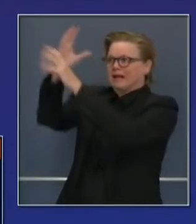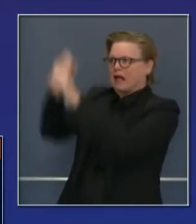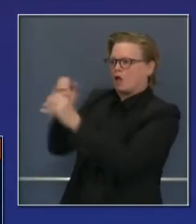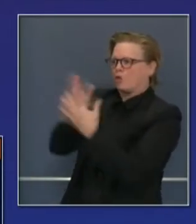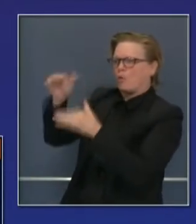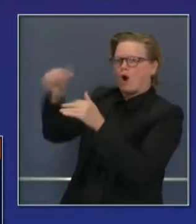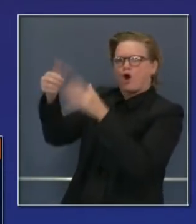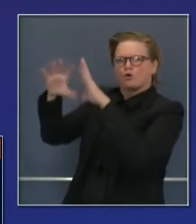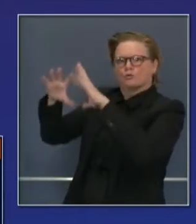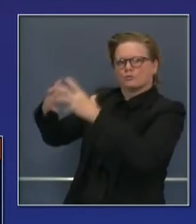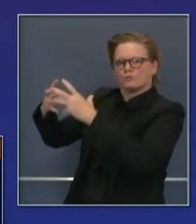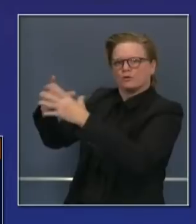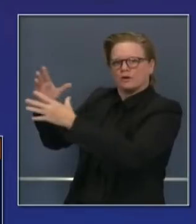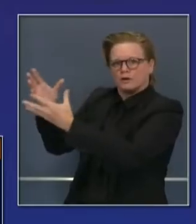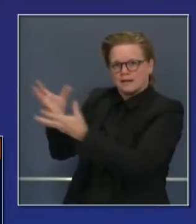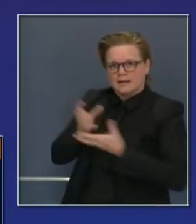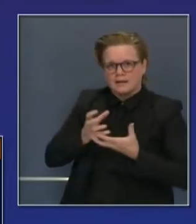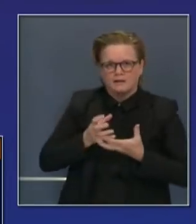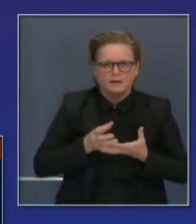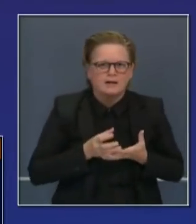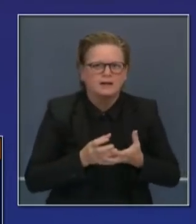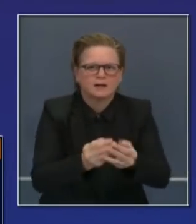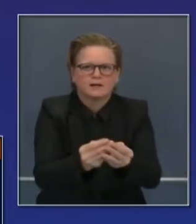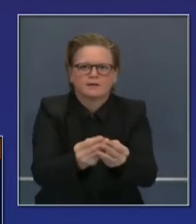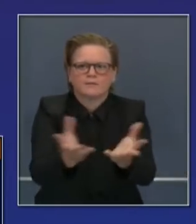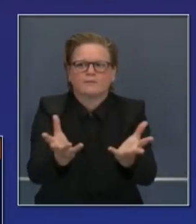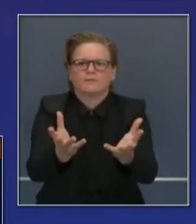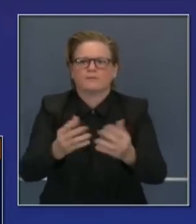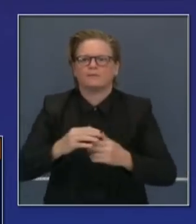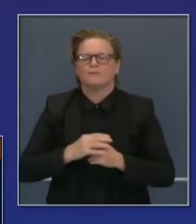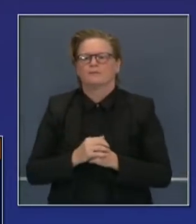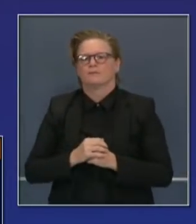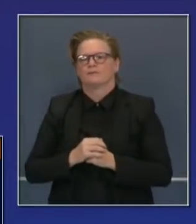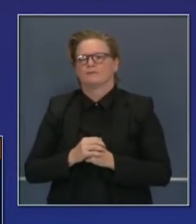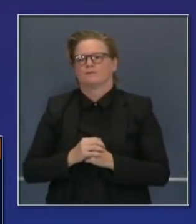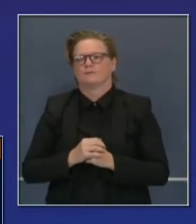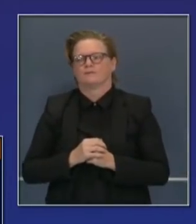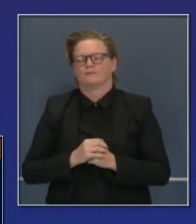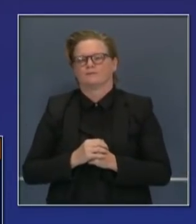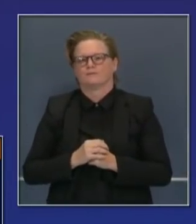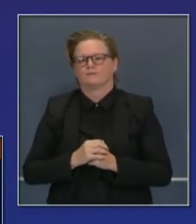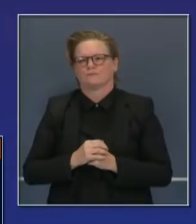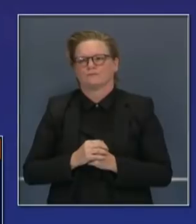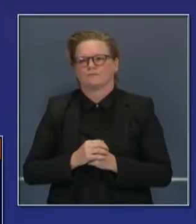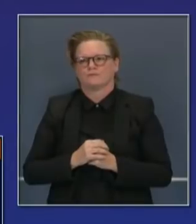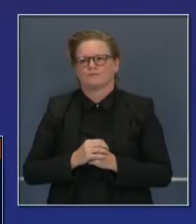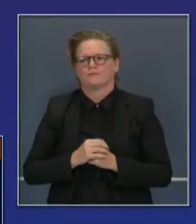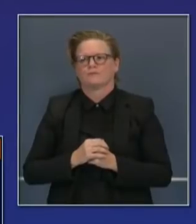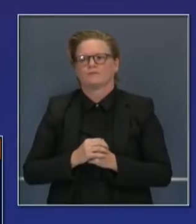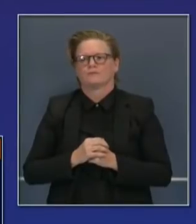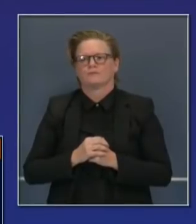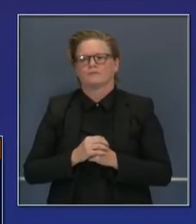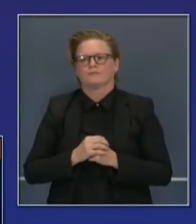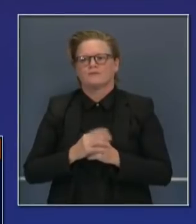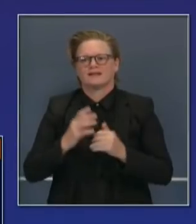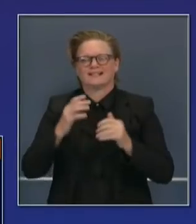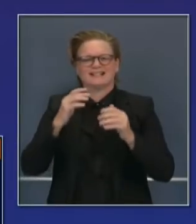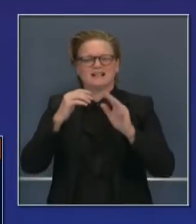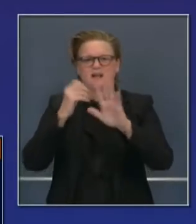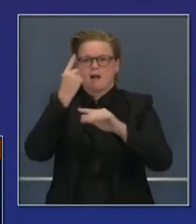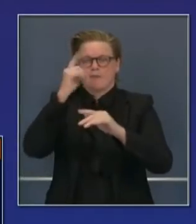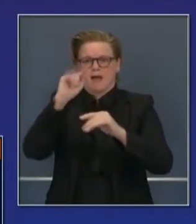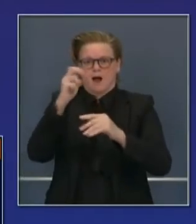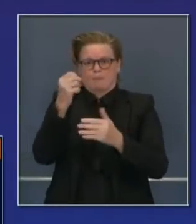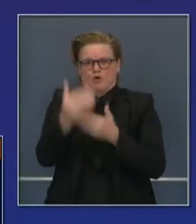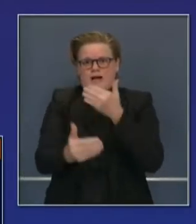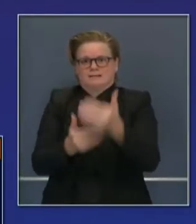protocol in terms of their distribution and our regional strategy and subcategory and sub-prioritization